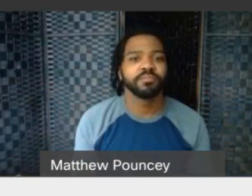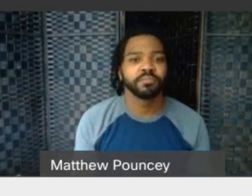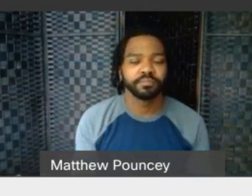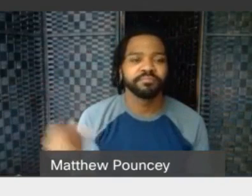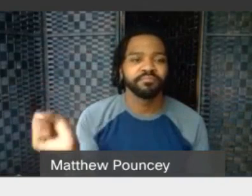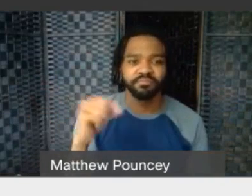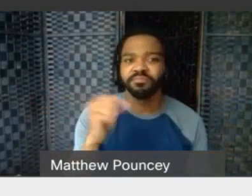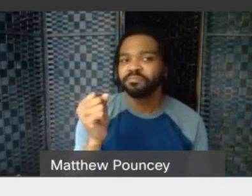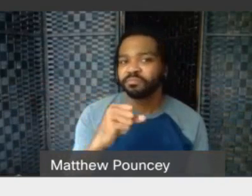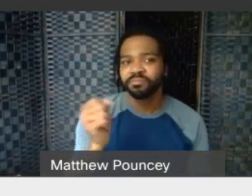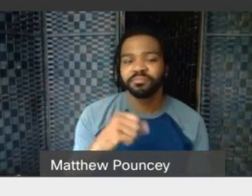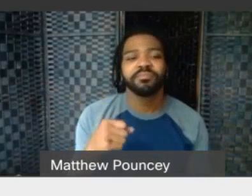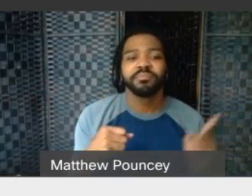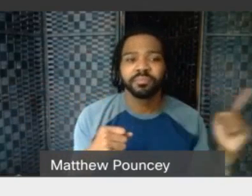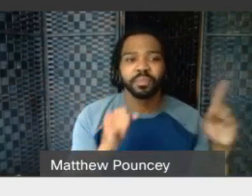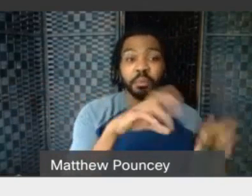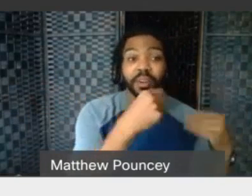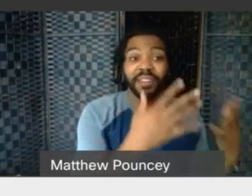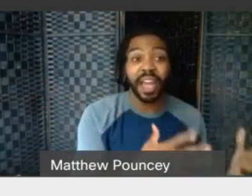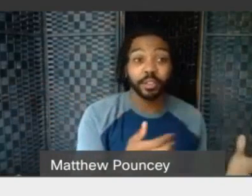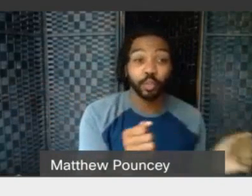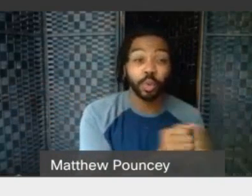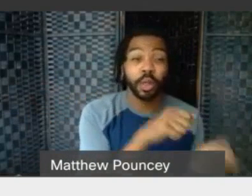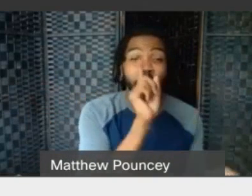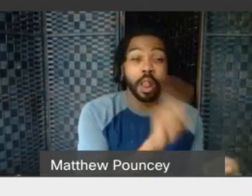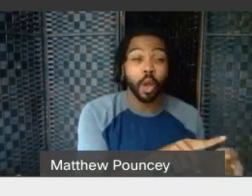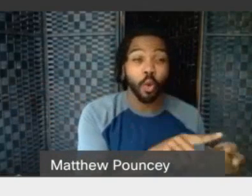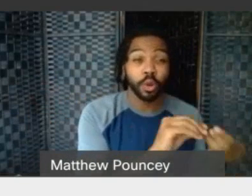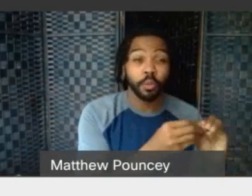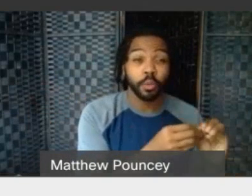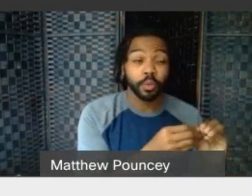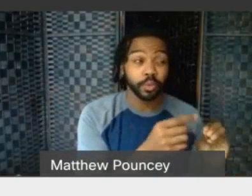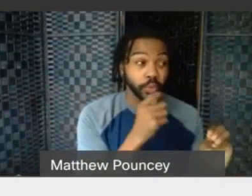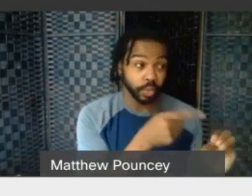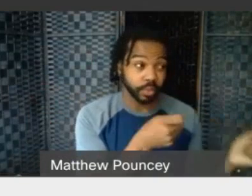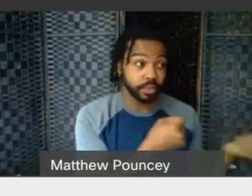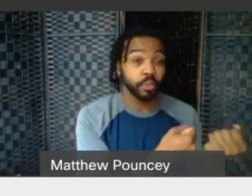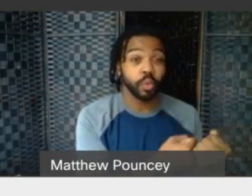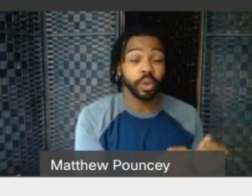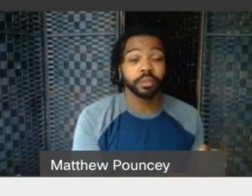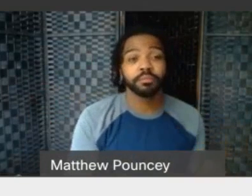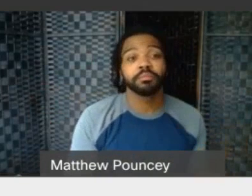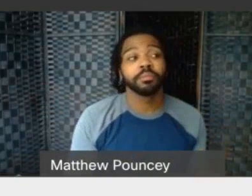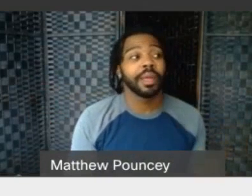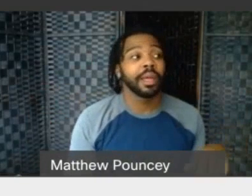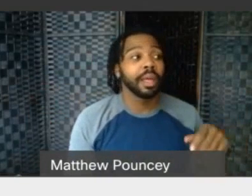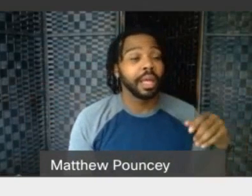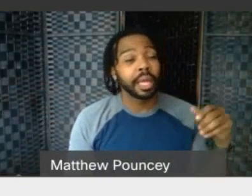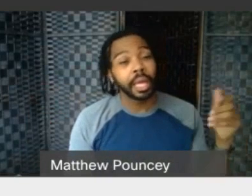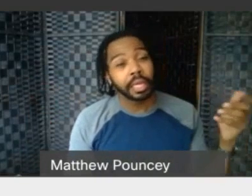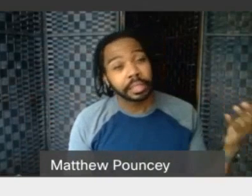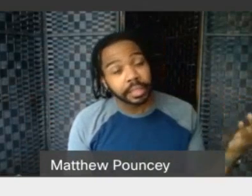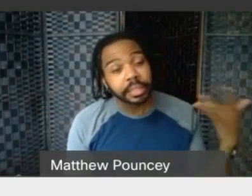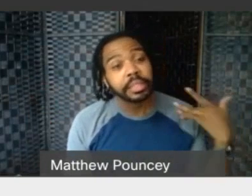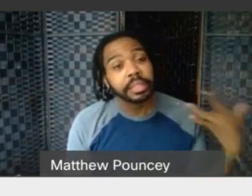Yeah, the providers we have where there are really low numbers of the people they support tend for the most